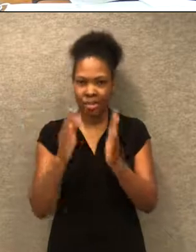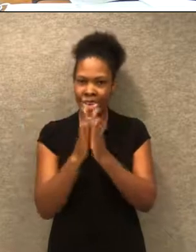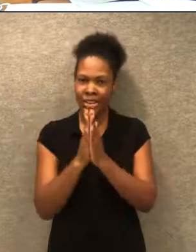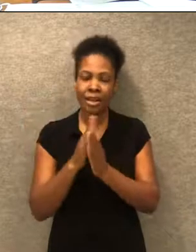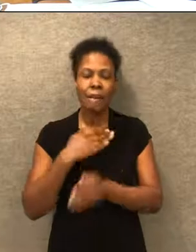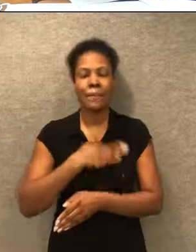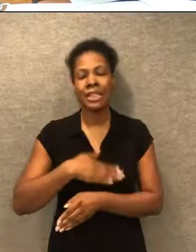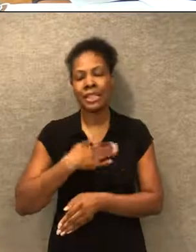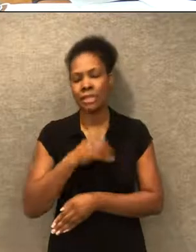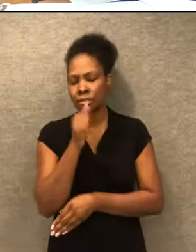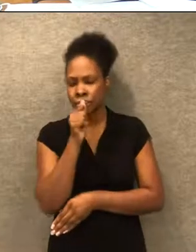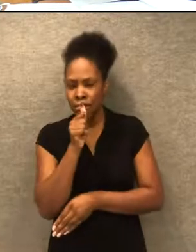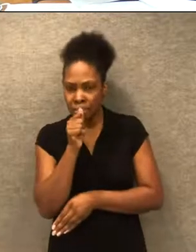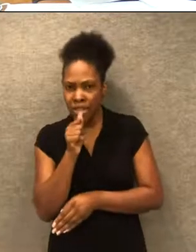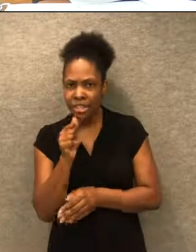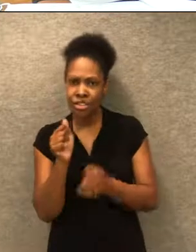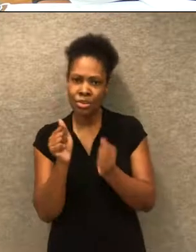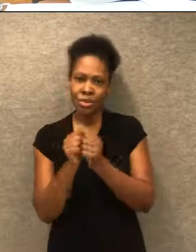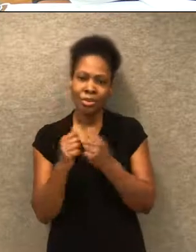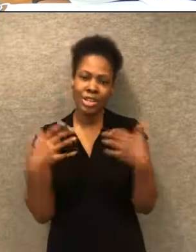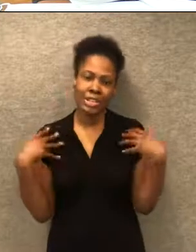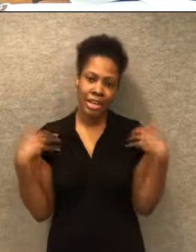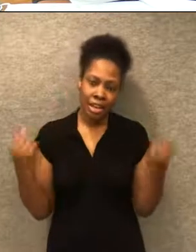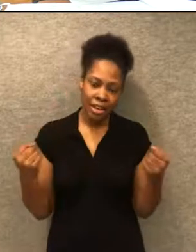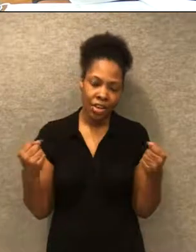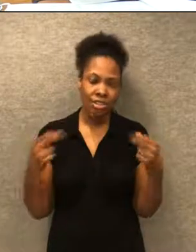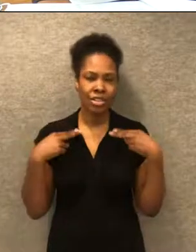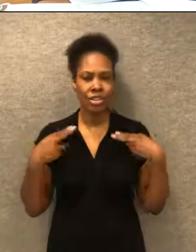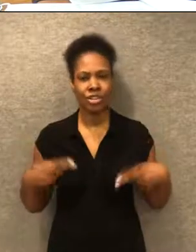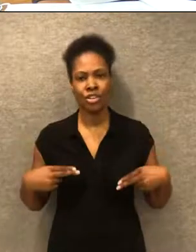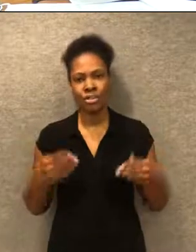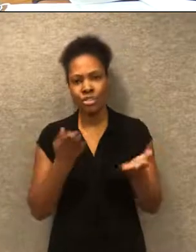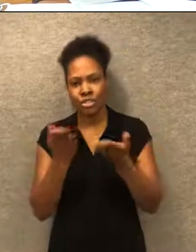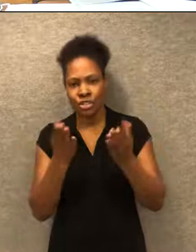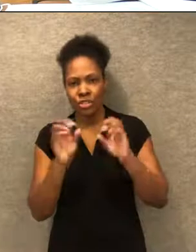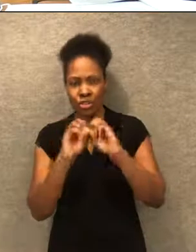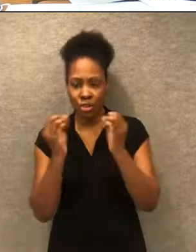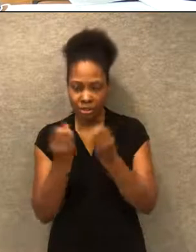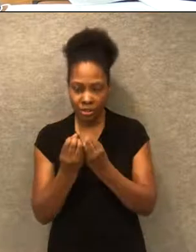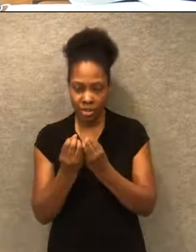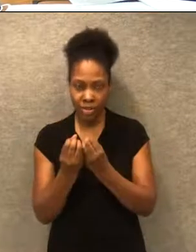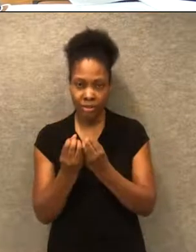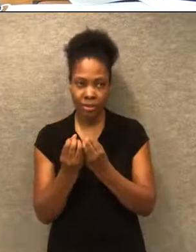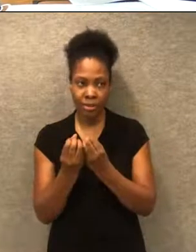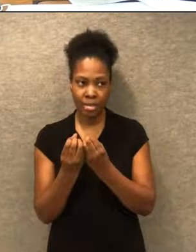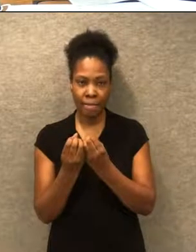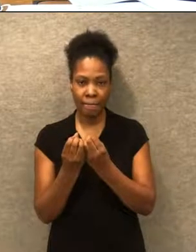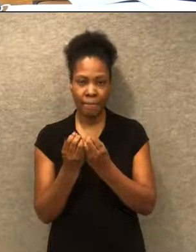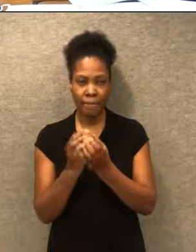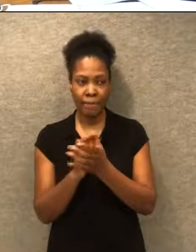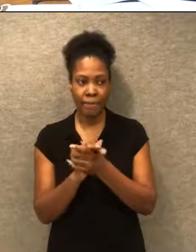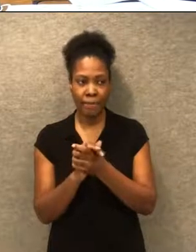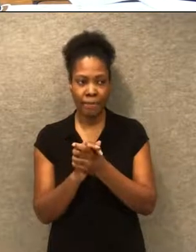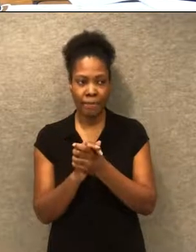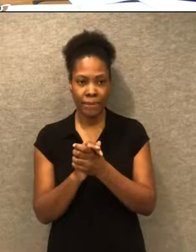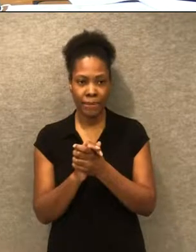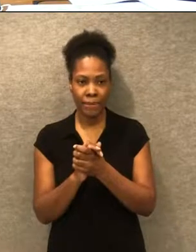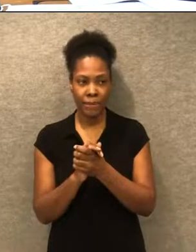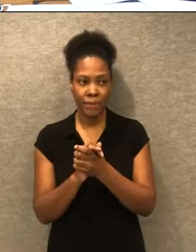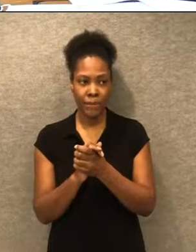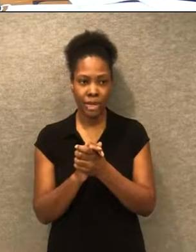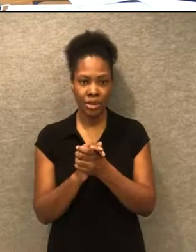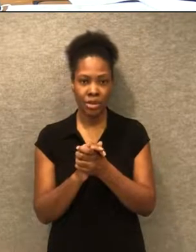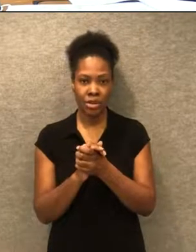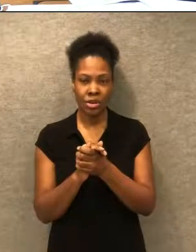patience with our Health and Human Service Office, Dr. Griffin and Victor Cote, in terms of how